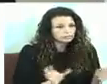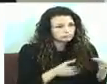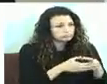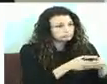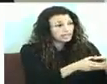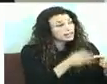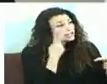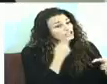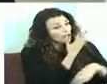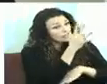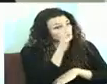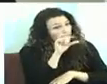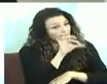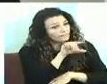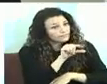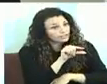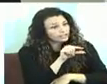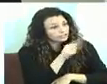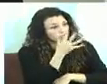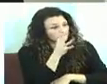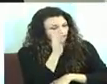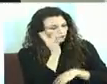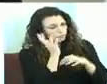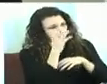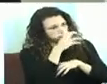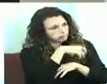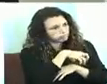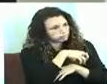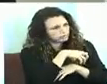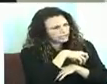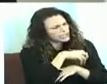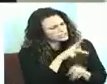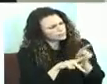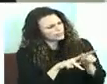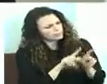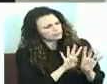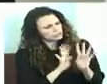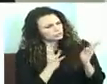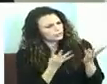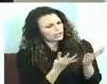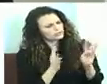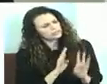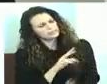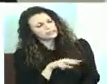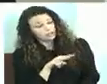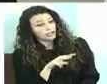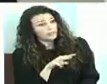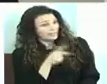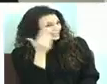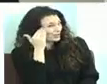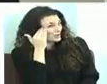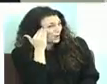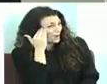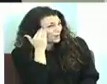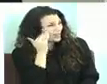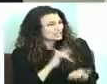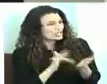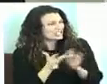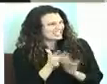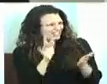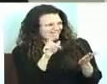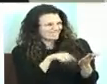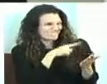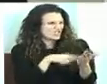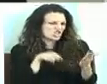the fig tree withered from the roots." So the people who were surrounding Jesus at the time that he had cursed it have now noticed